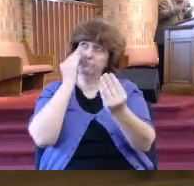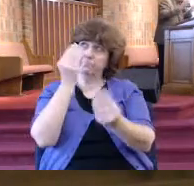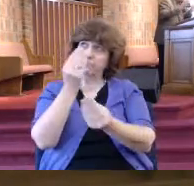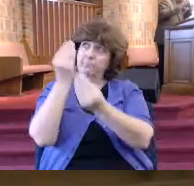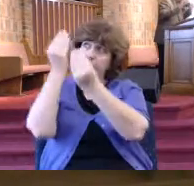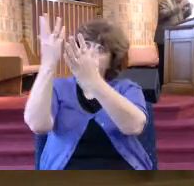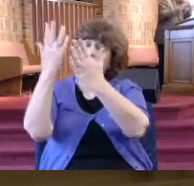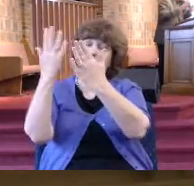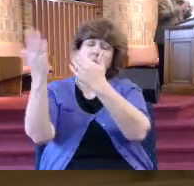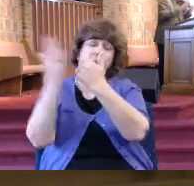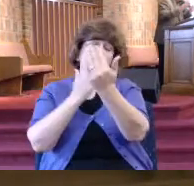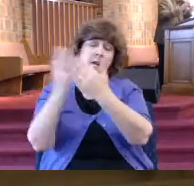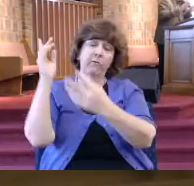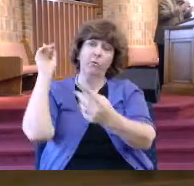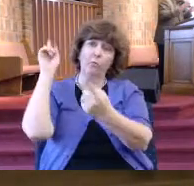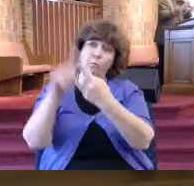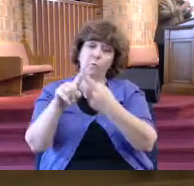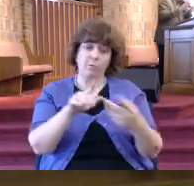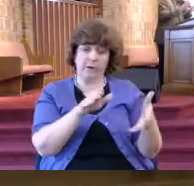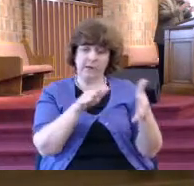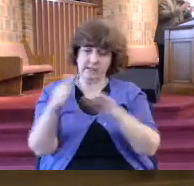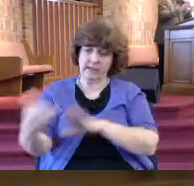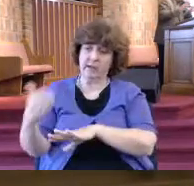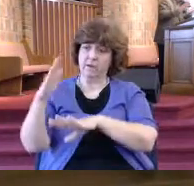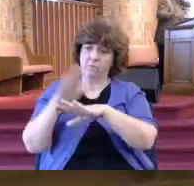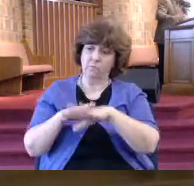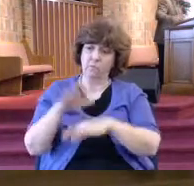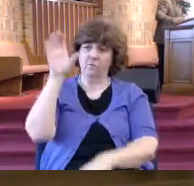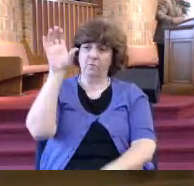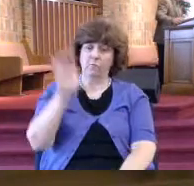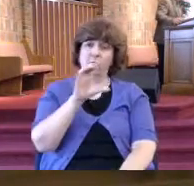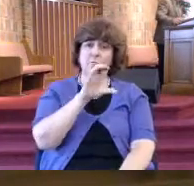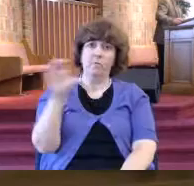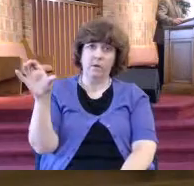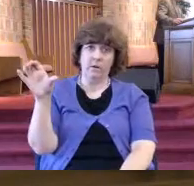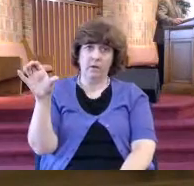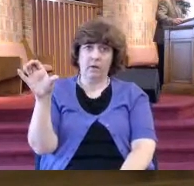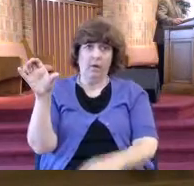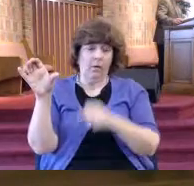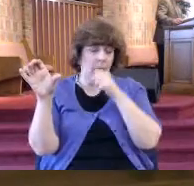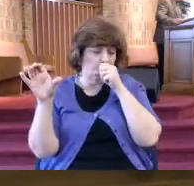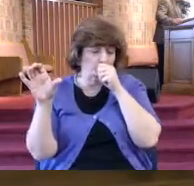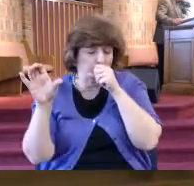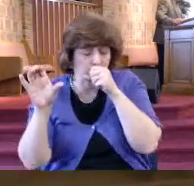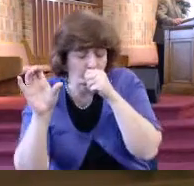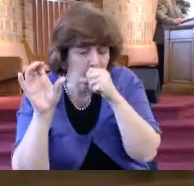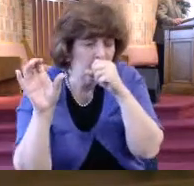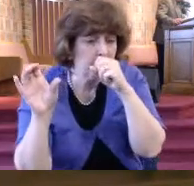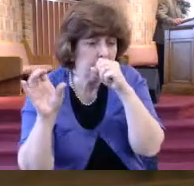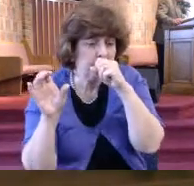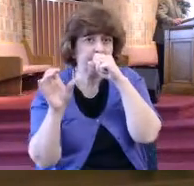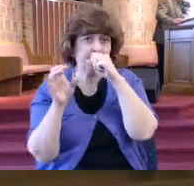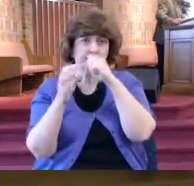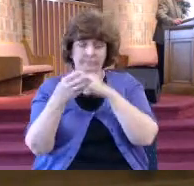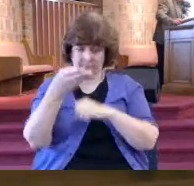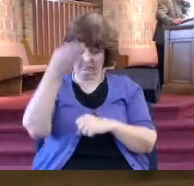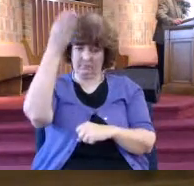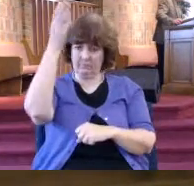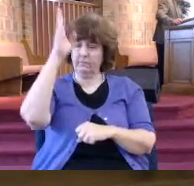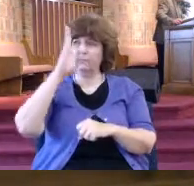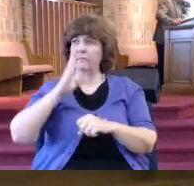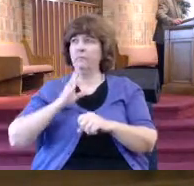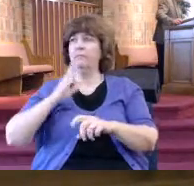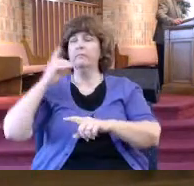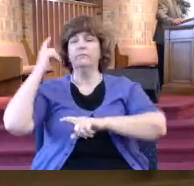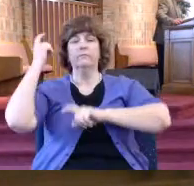of death, even the death of the cross. Therefore, God has also highly exalted him and given him